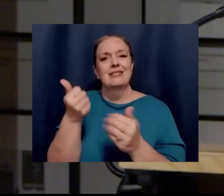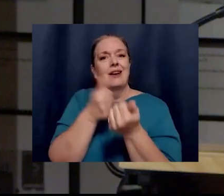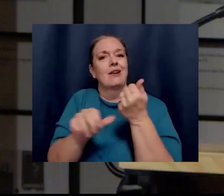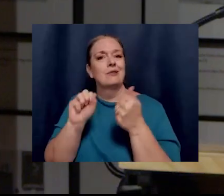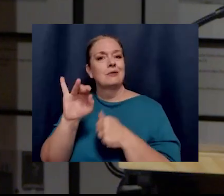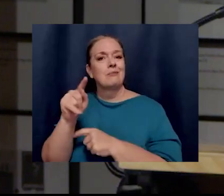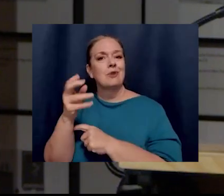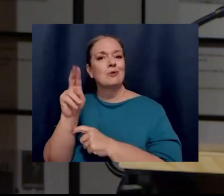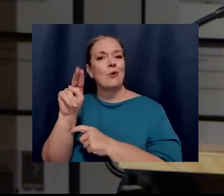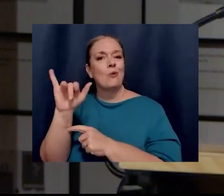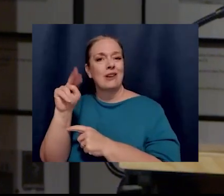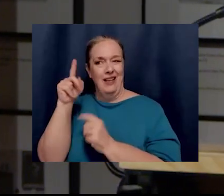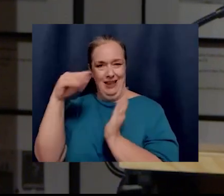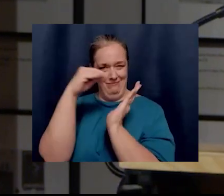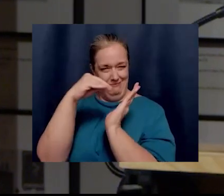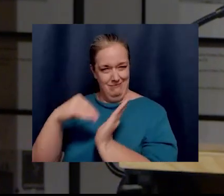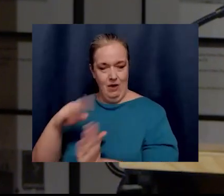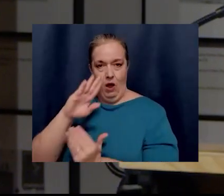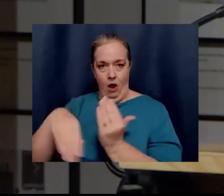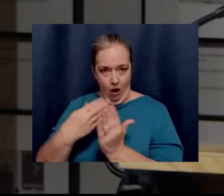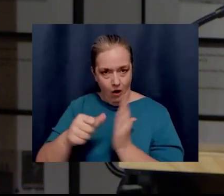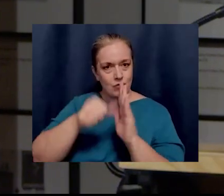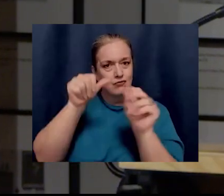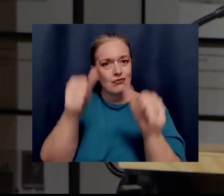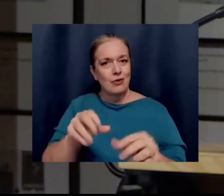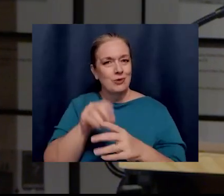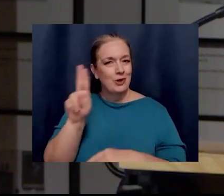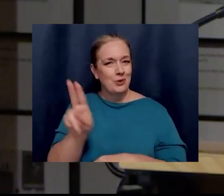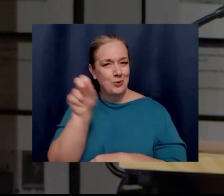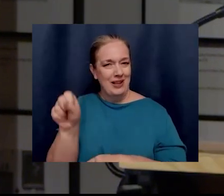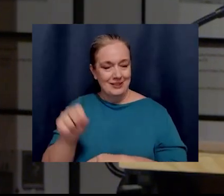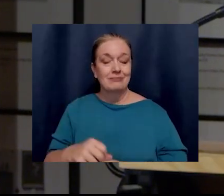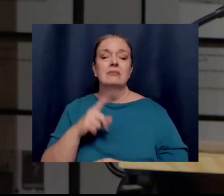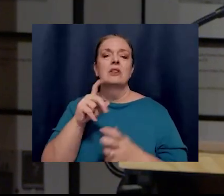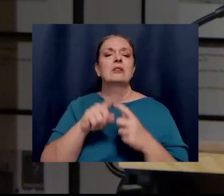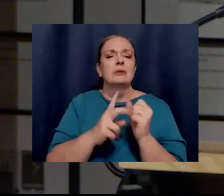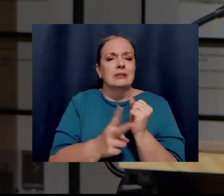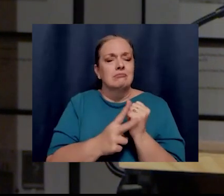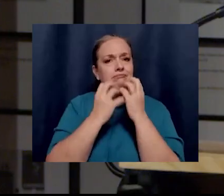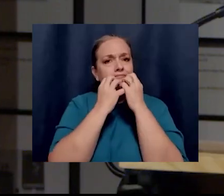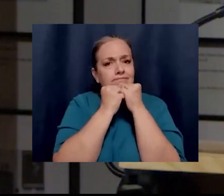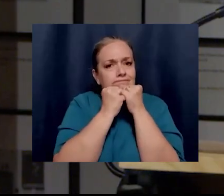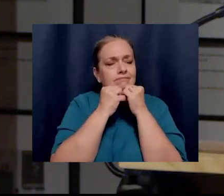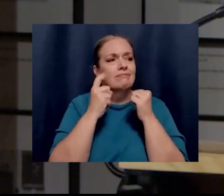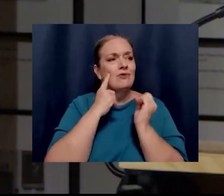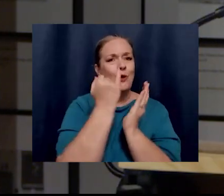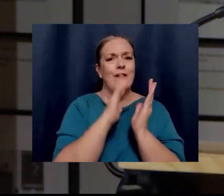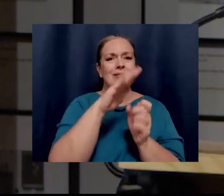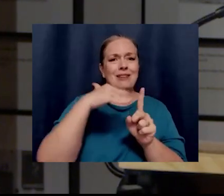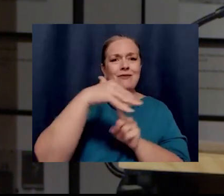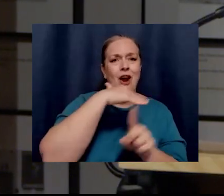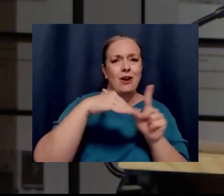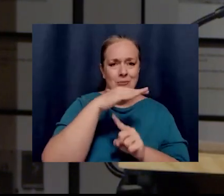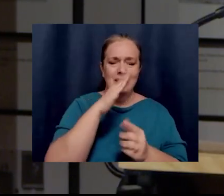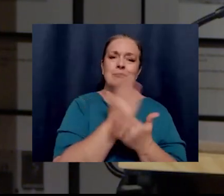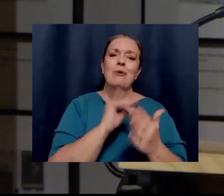States. Throughout her work, Valerie has been a passionate advocate for preserving artist environments and as a vital piece of our cultural history, not